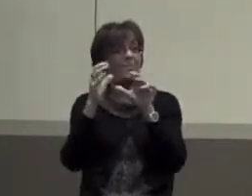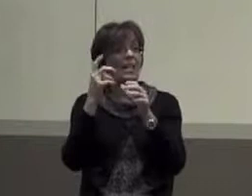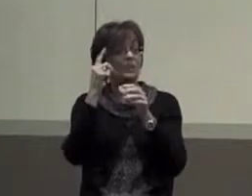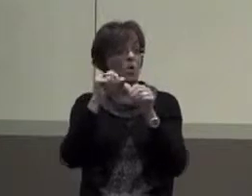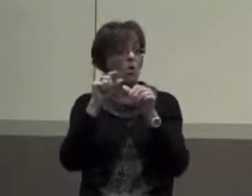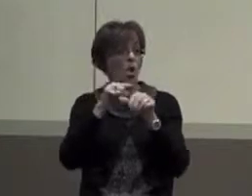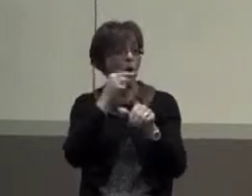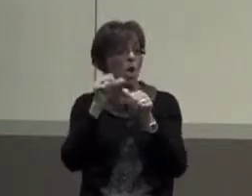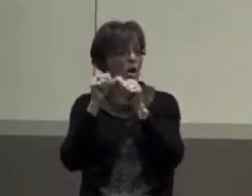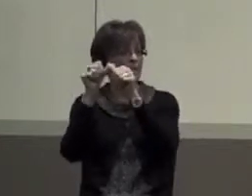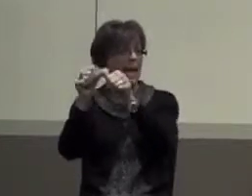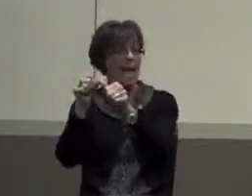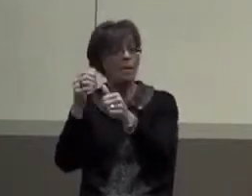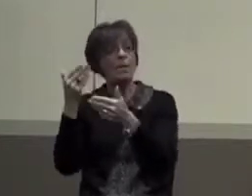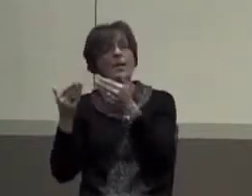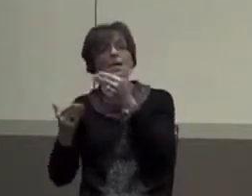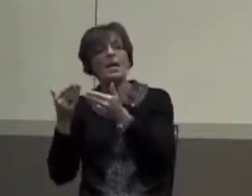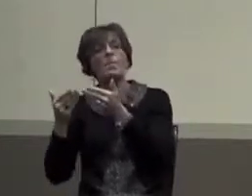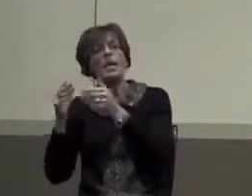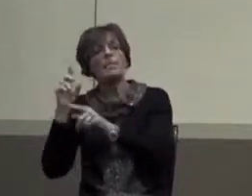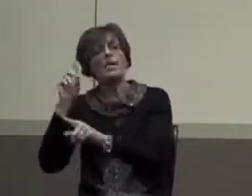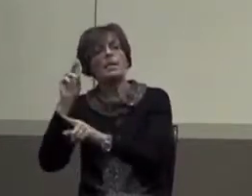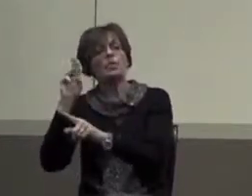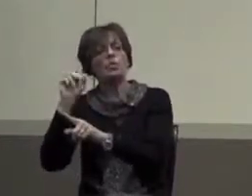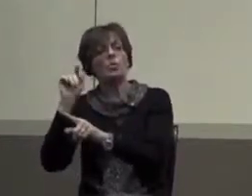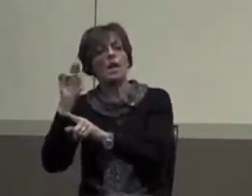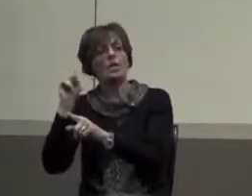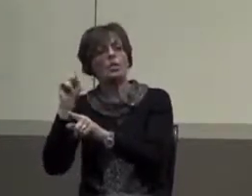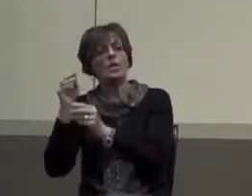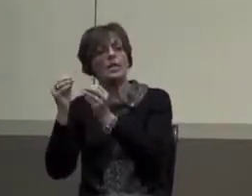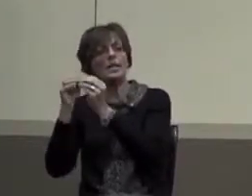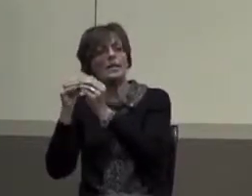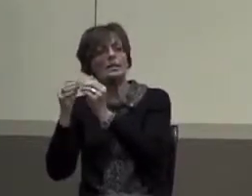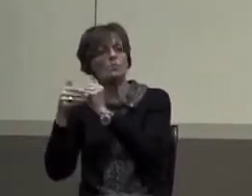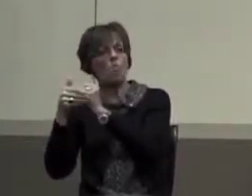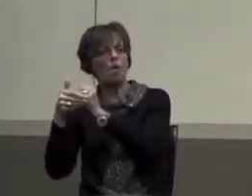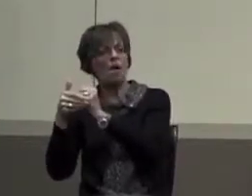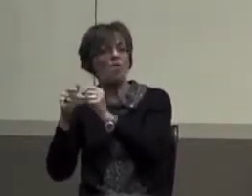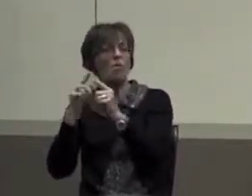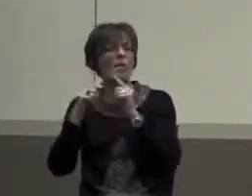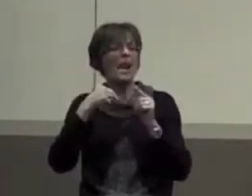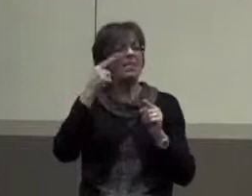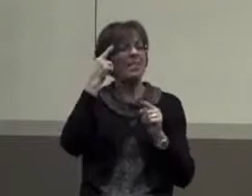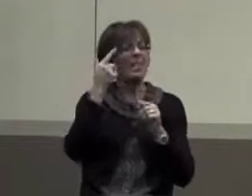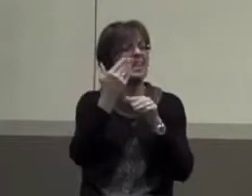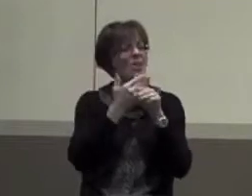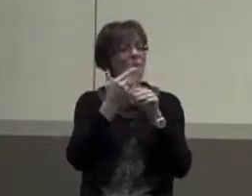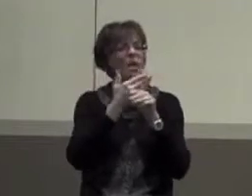more helpful. But I would think with interruption, the frequency might be a little more helpful.